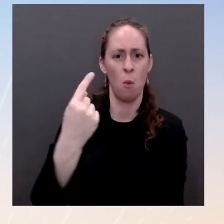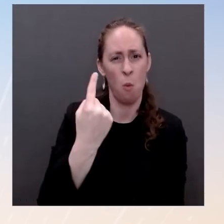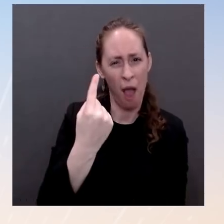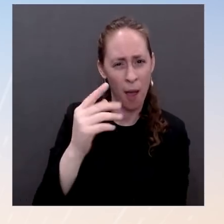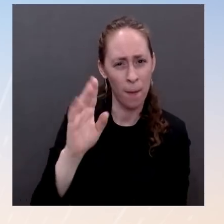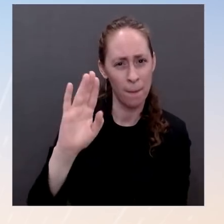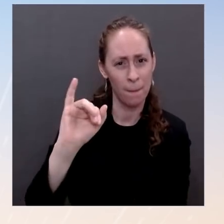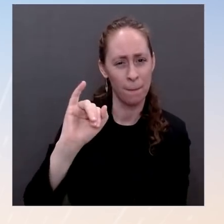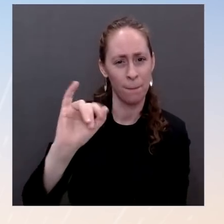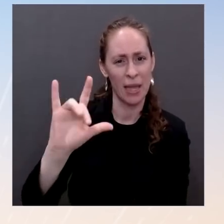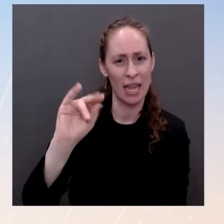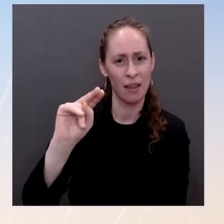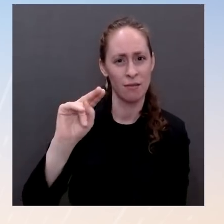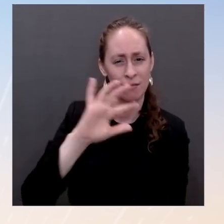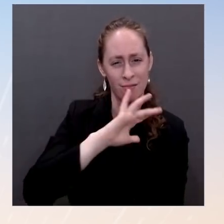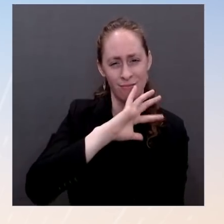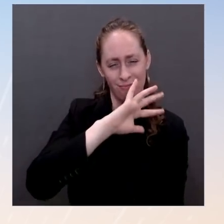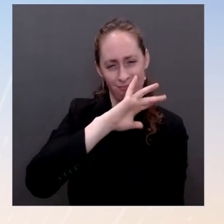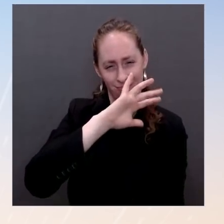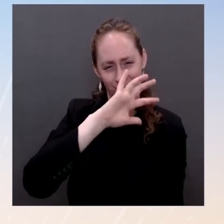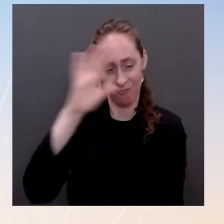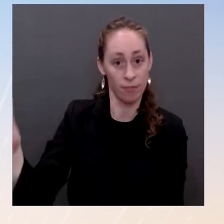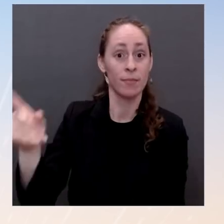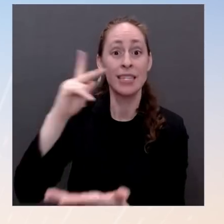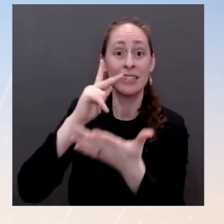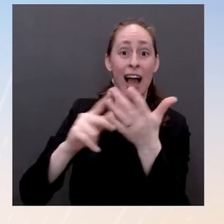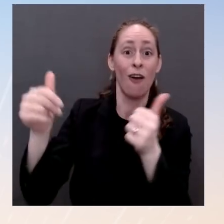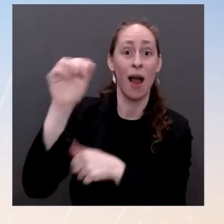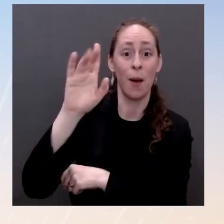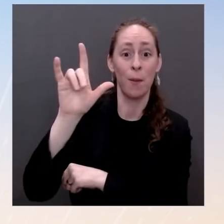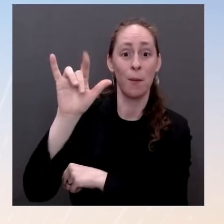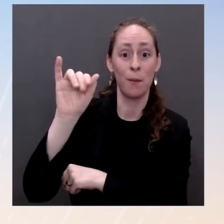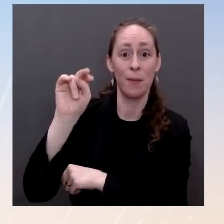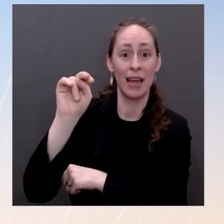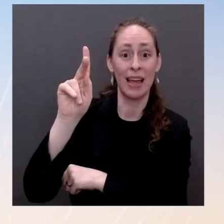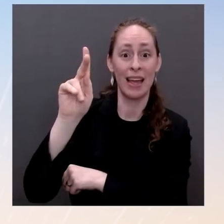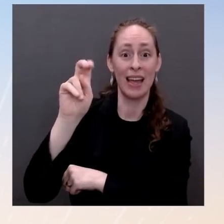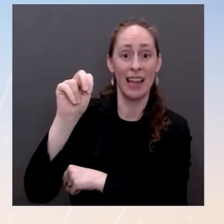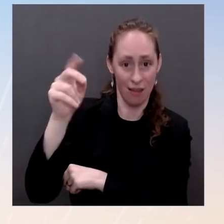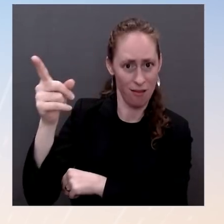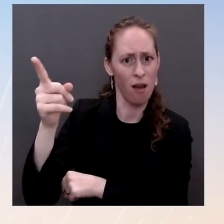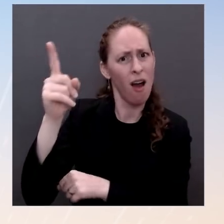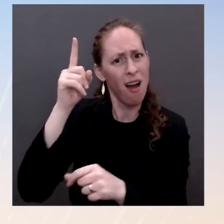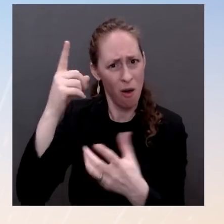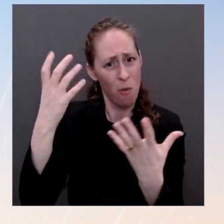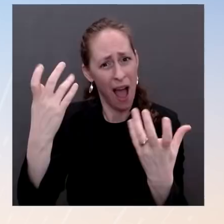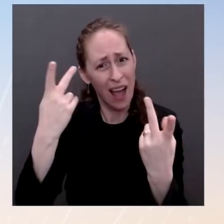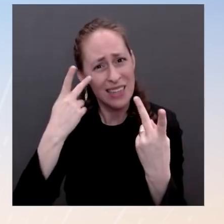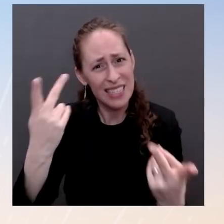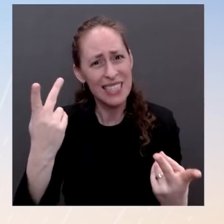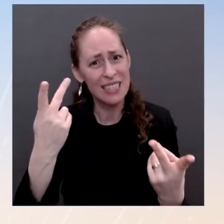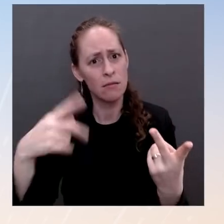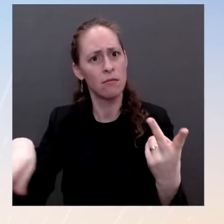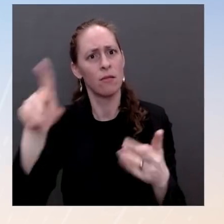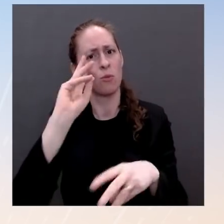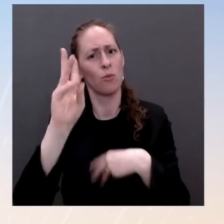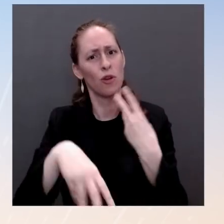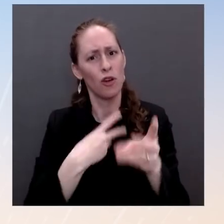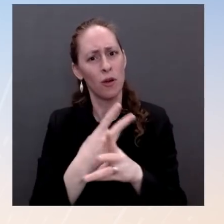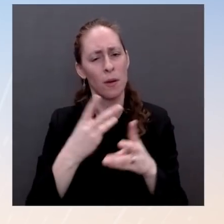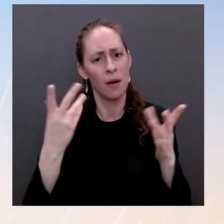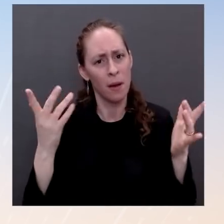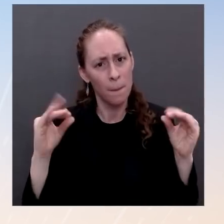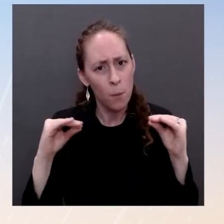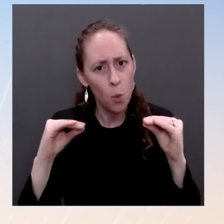wants to rally the world to do more. But a big part of our effort right now, and where we have seen challenge,